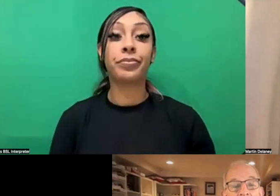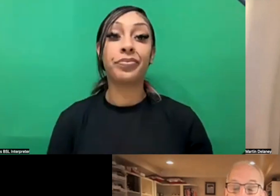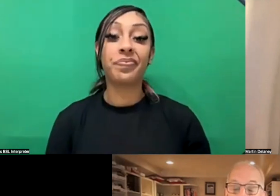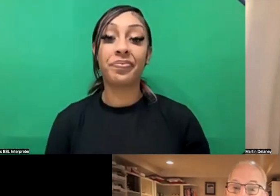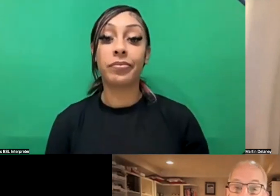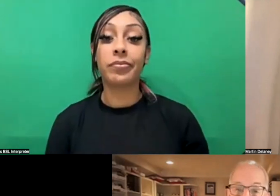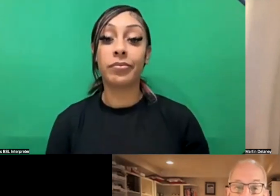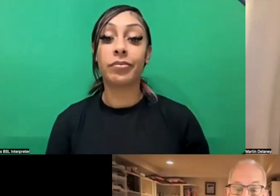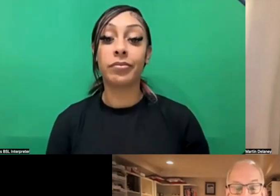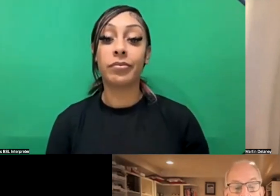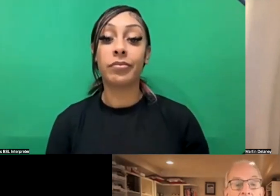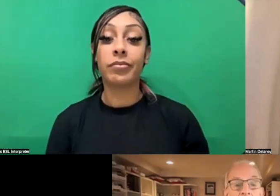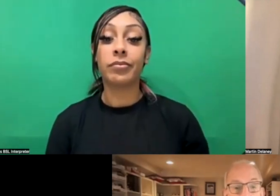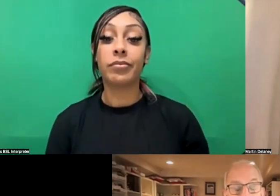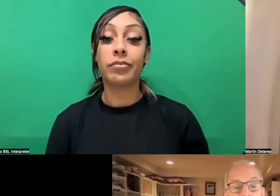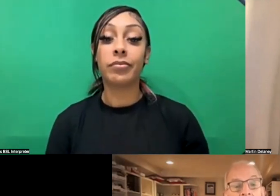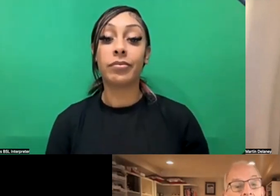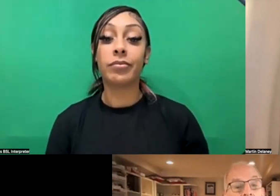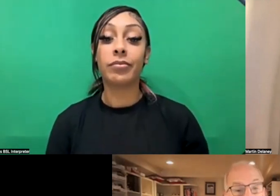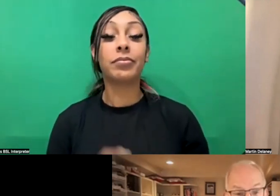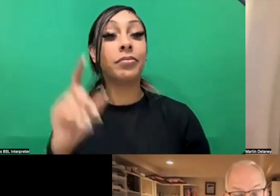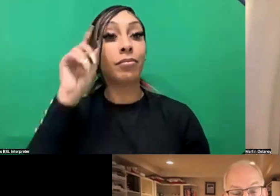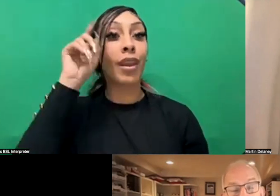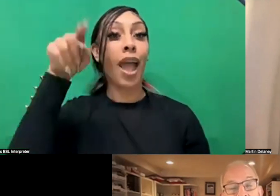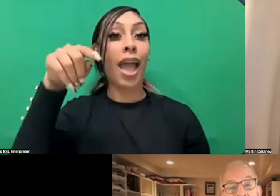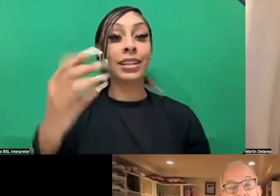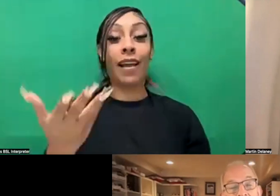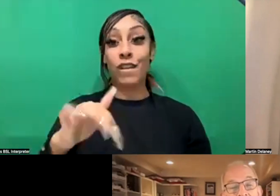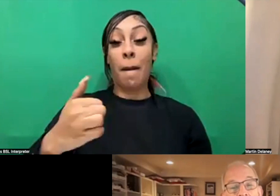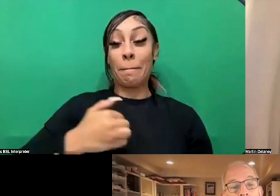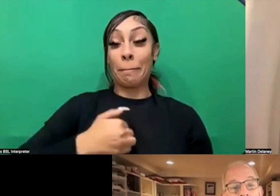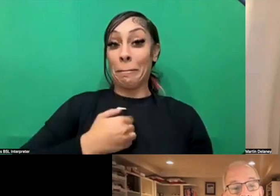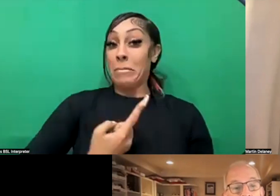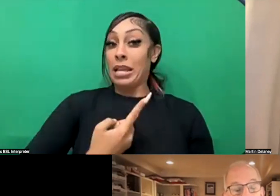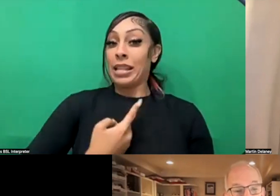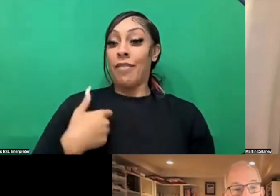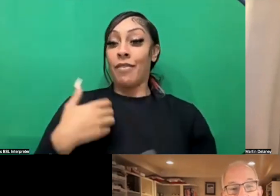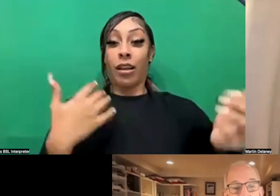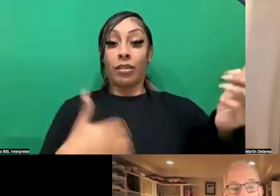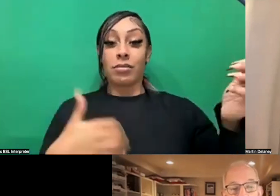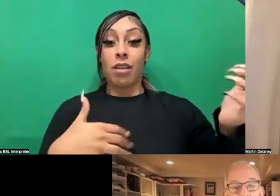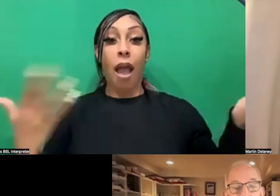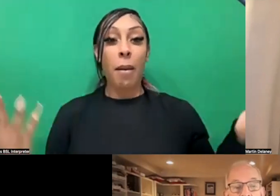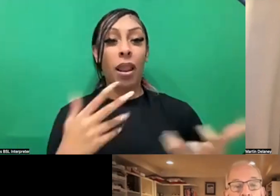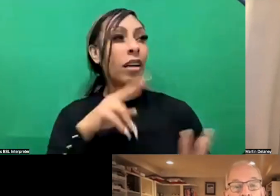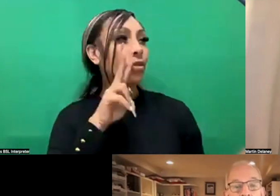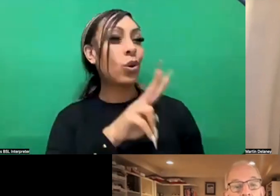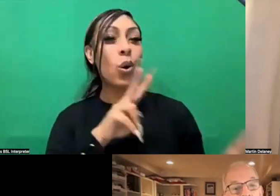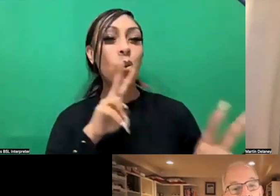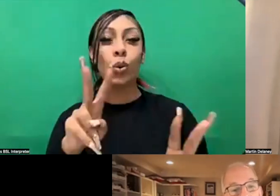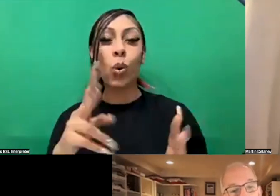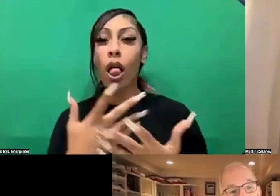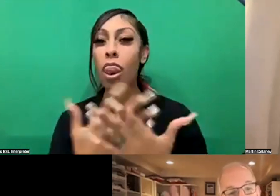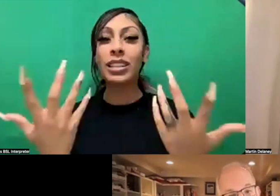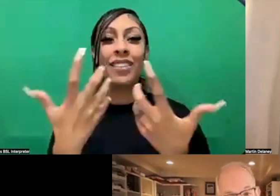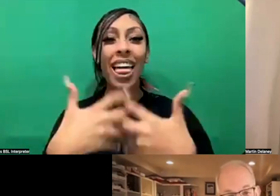it was an idea that I had as a guitar player. I saw that all these wonderful electronic music tools were being